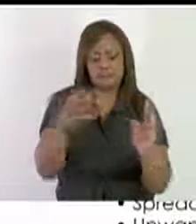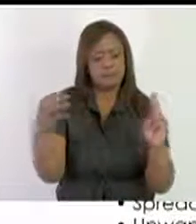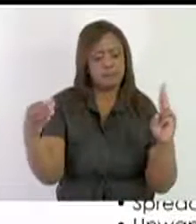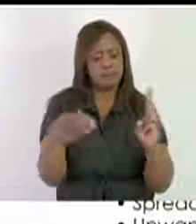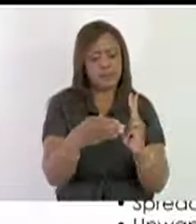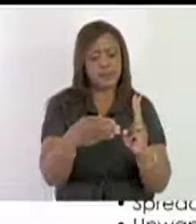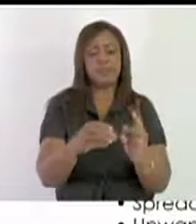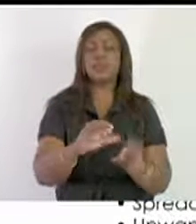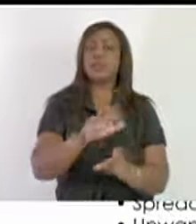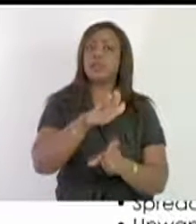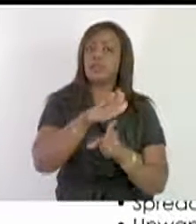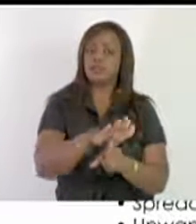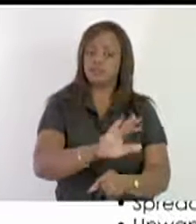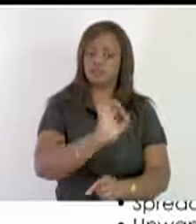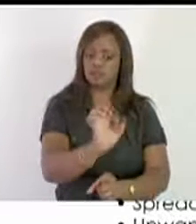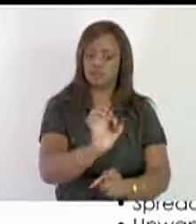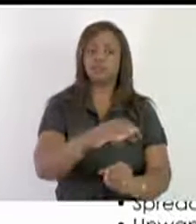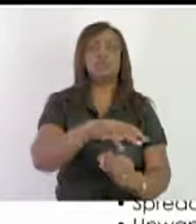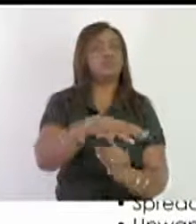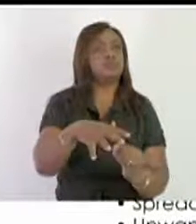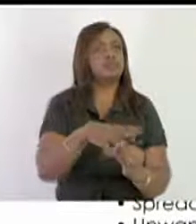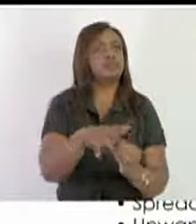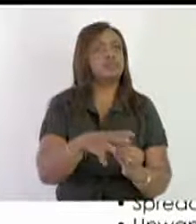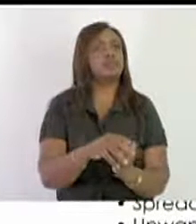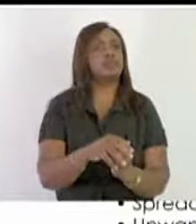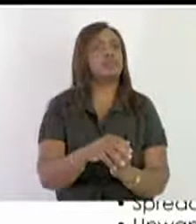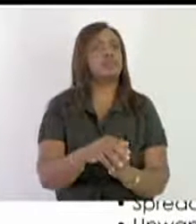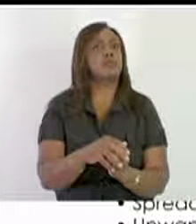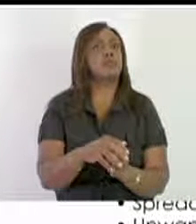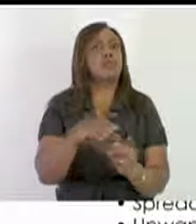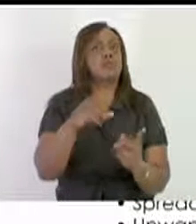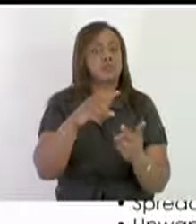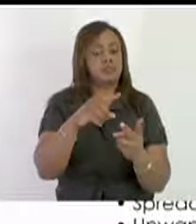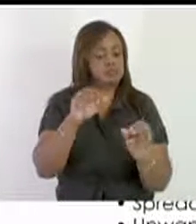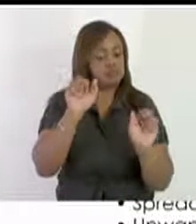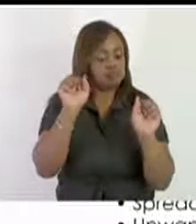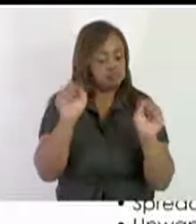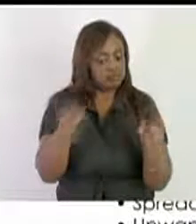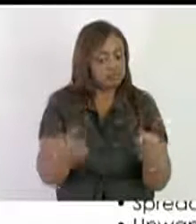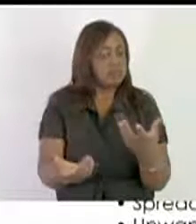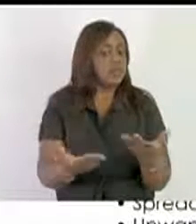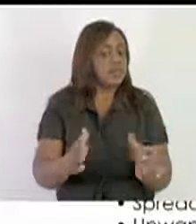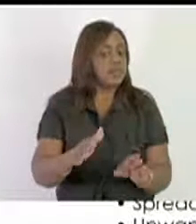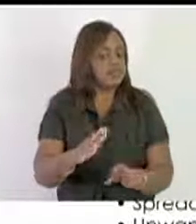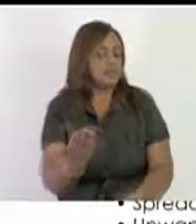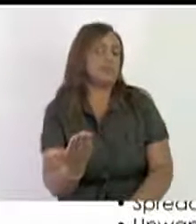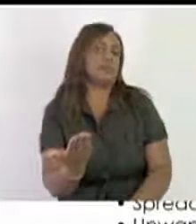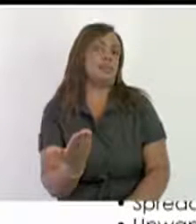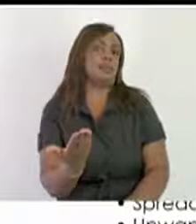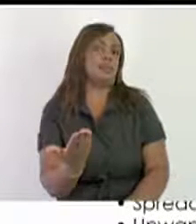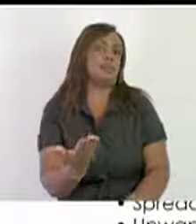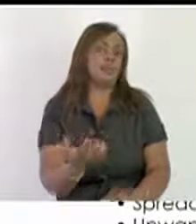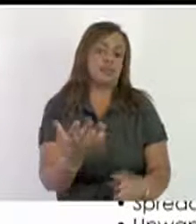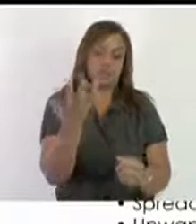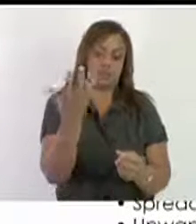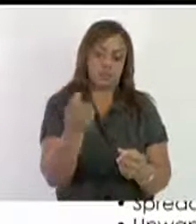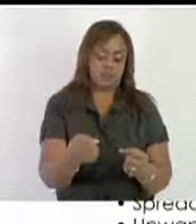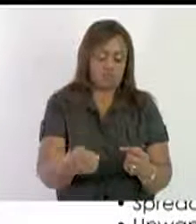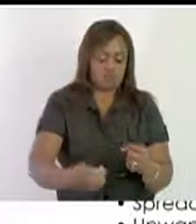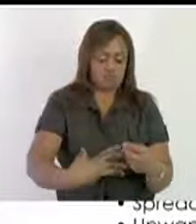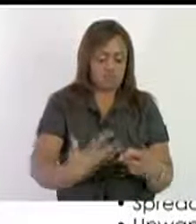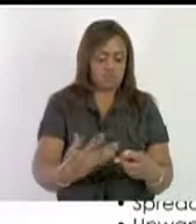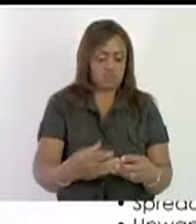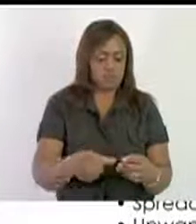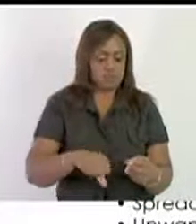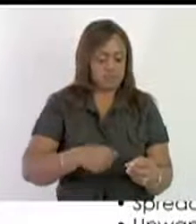are the physical impacts? Death. You can die. When you contract diseases like HIV, you might die. And